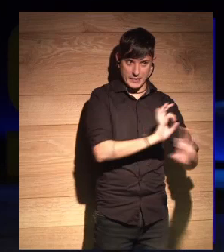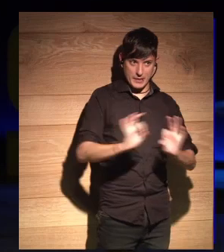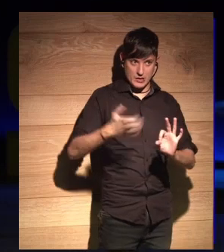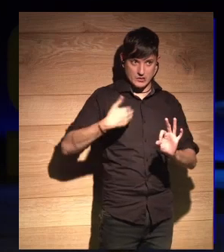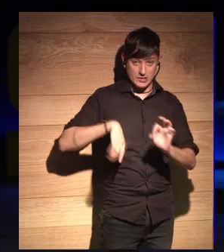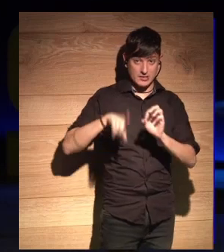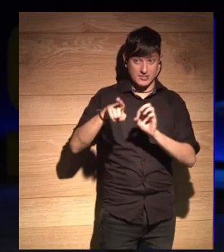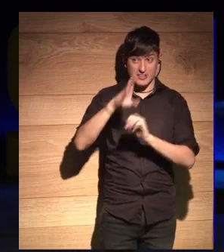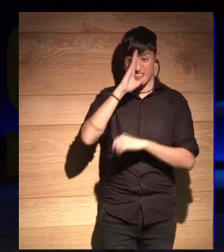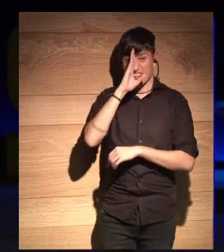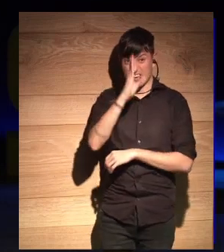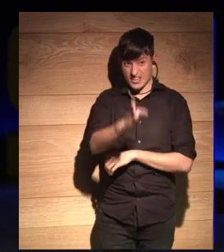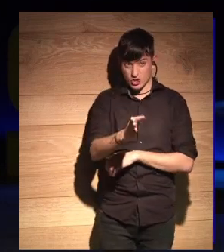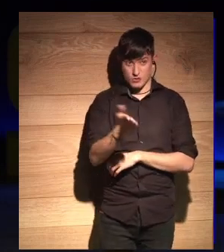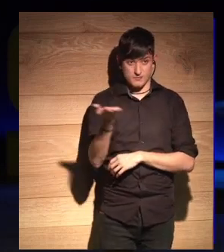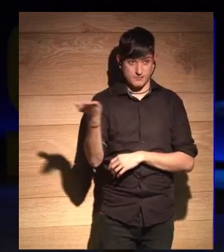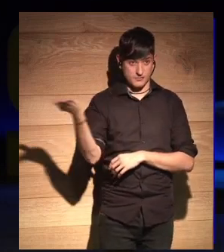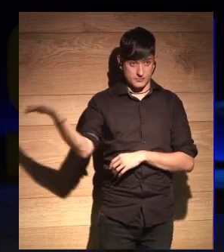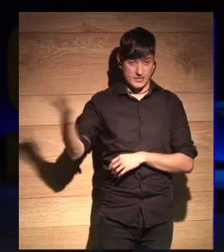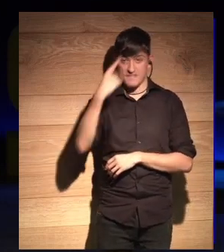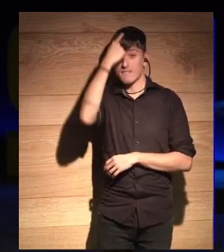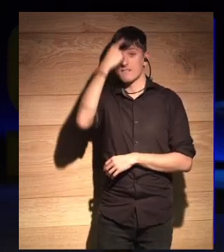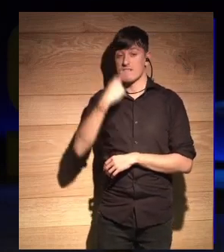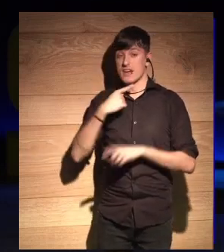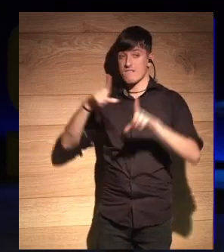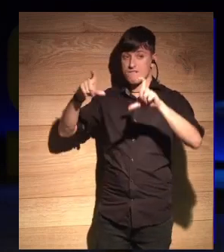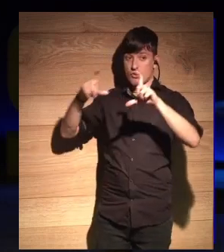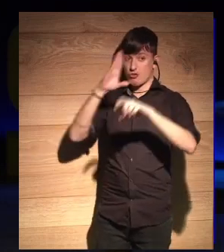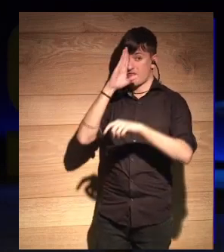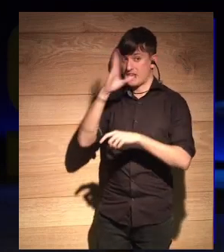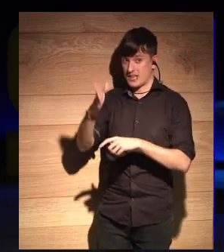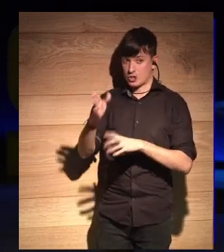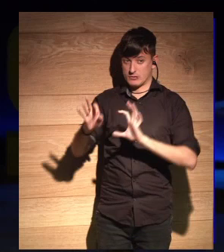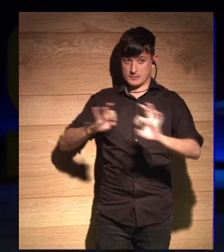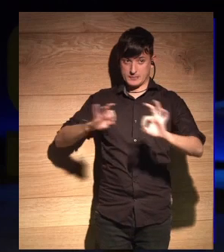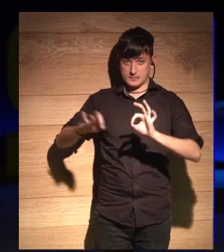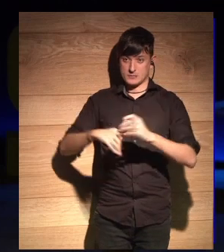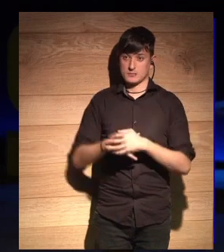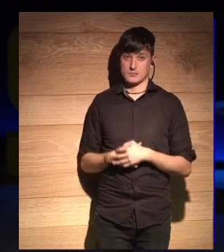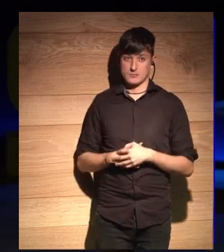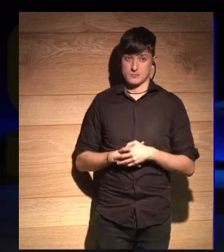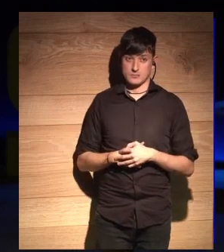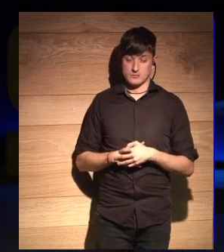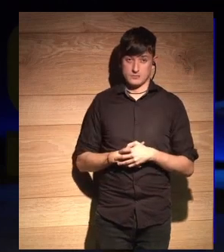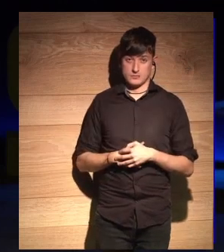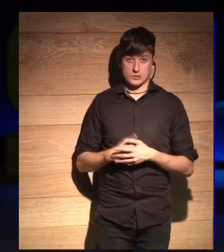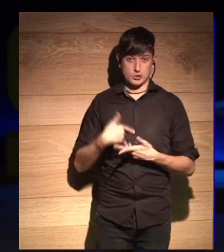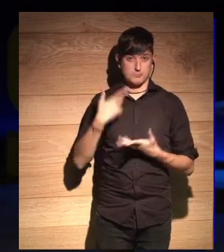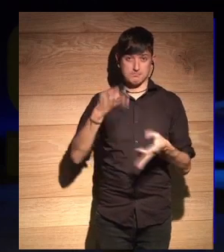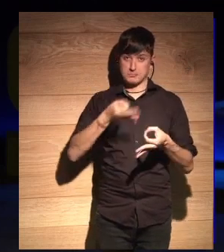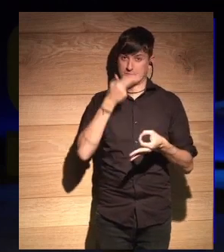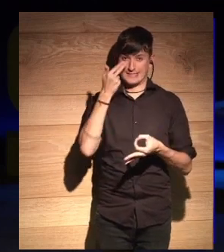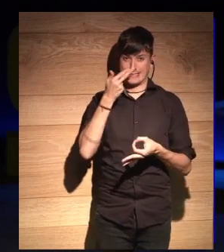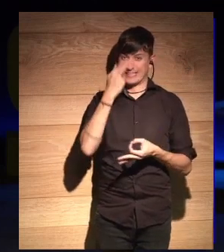by mirror imagery and what we project out and what is real and what isn't. So I also used a